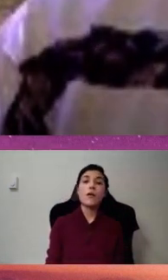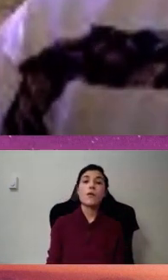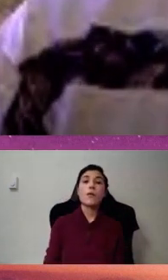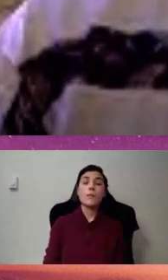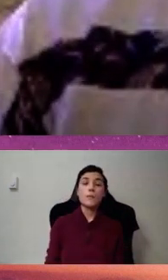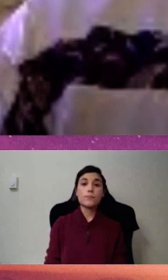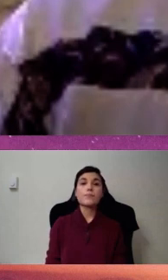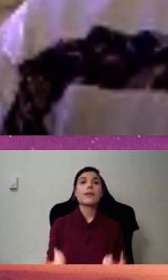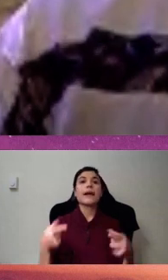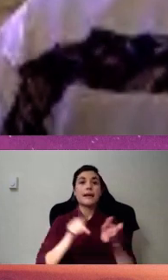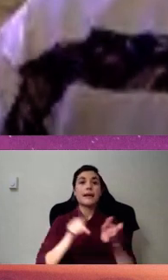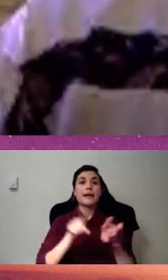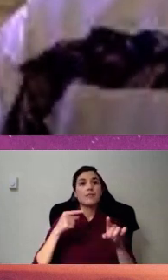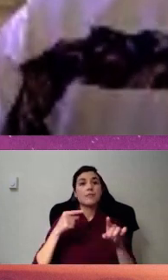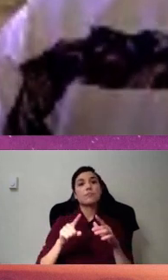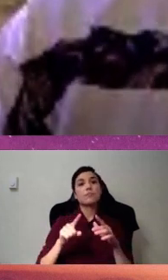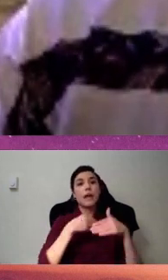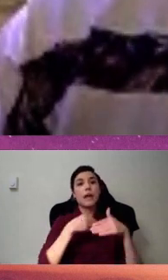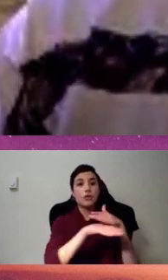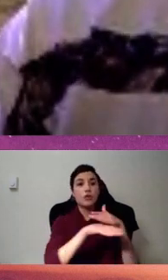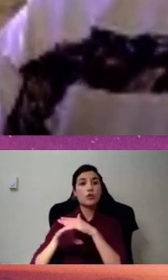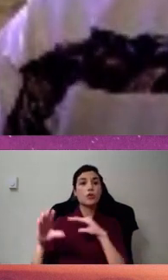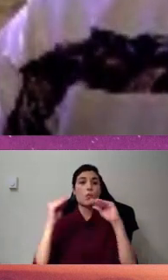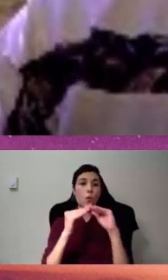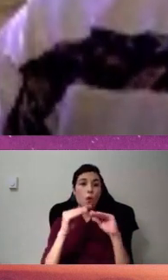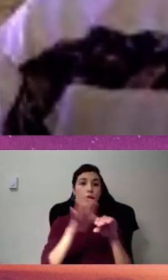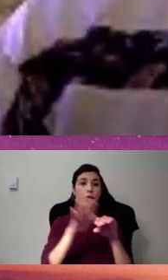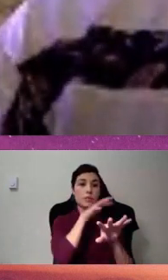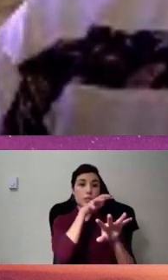definitely felt the